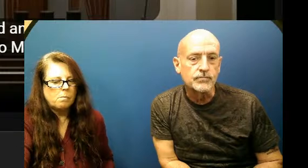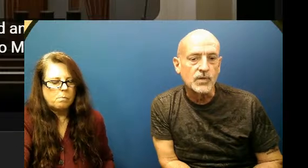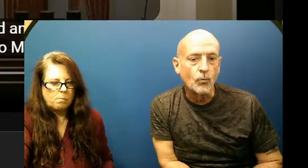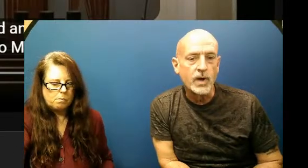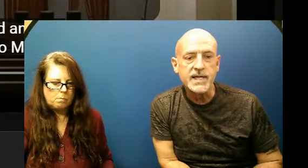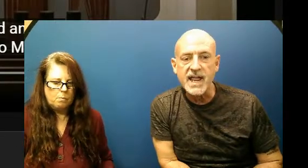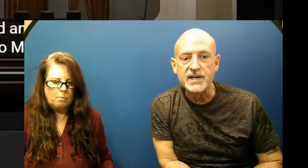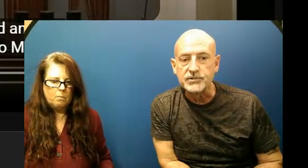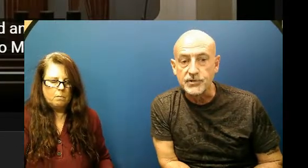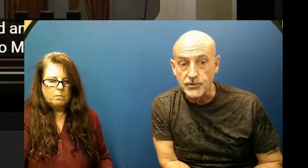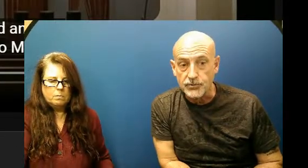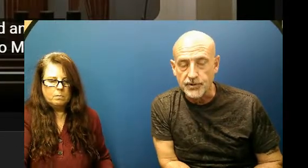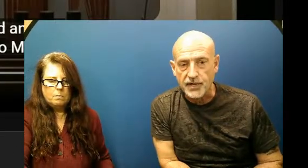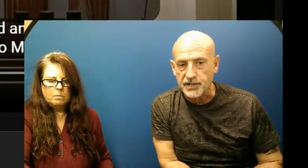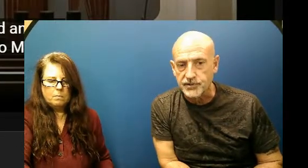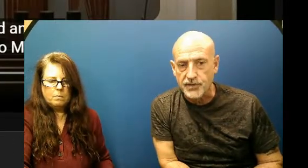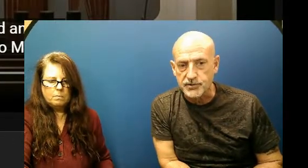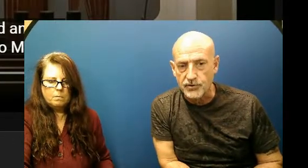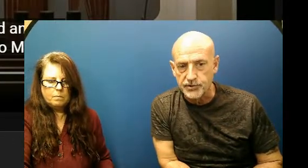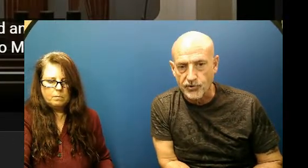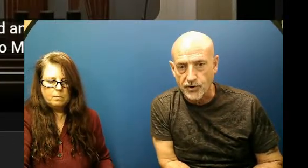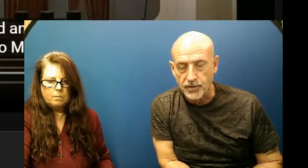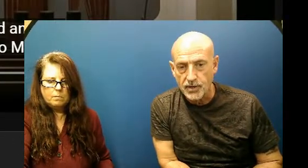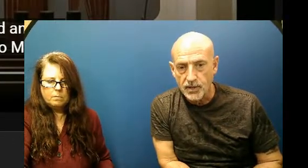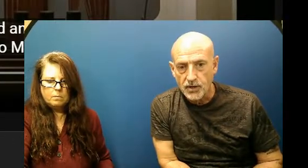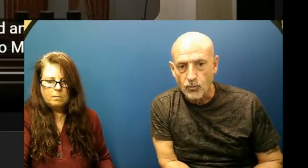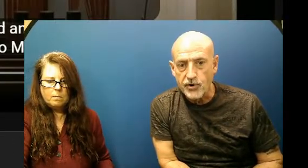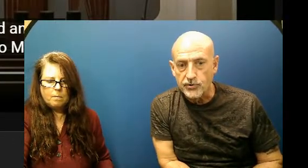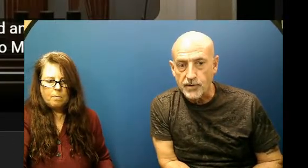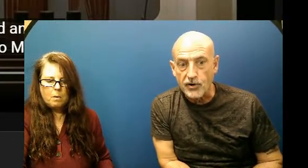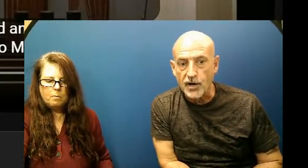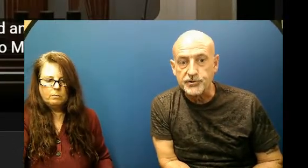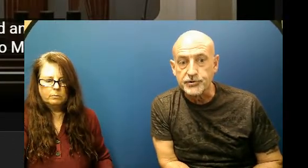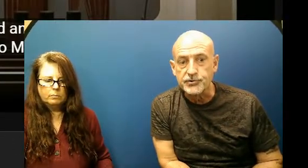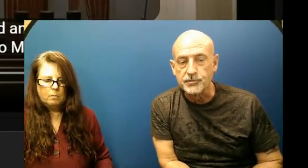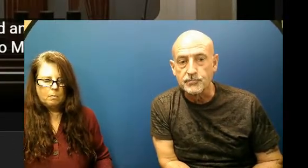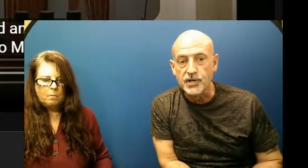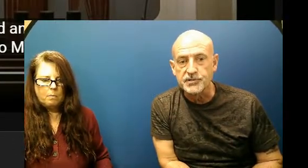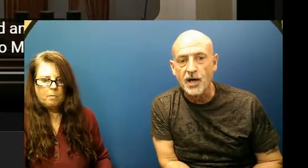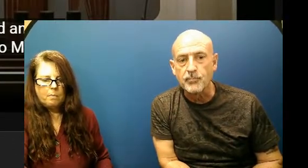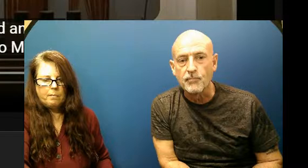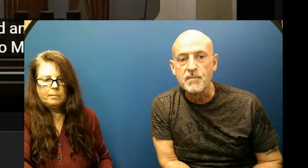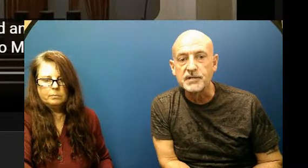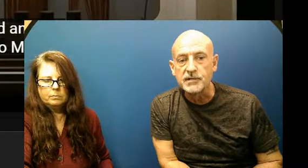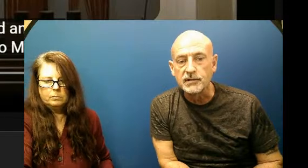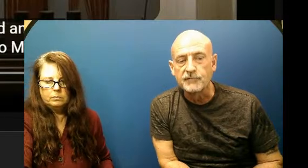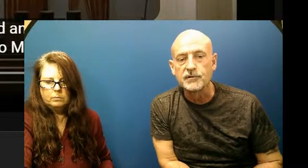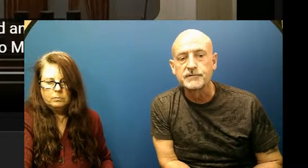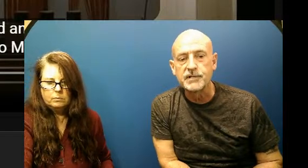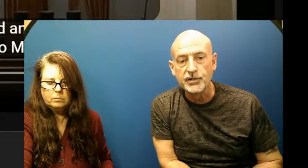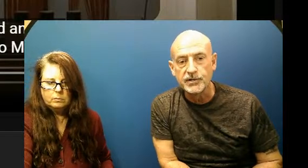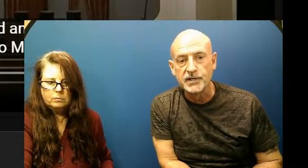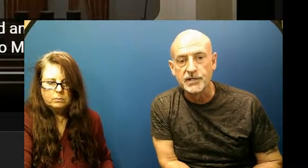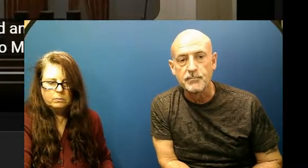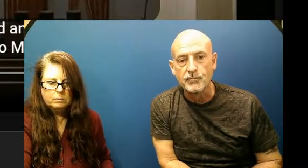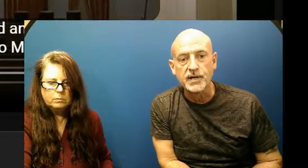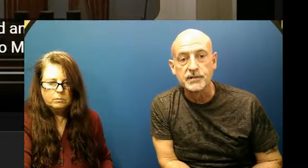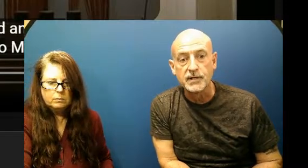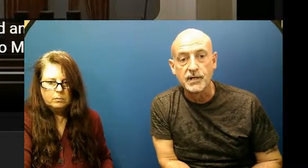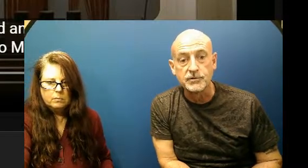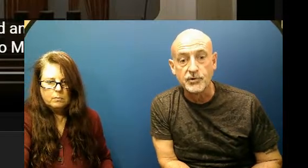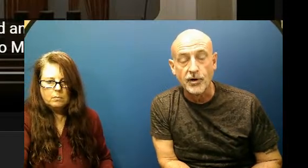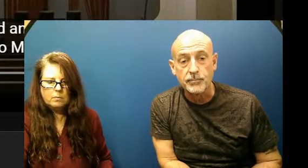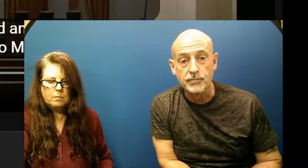So we can't do the things that they do in Europe. Our Constitution does not permit the level of tyranny they